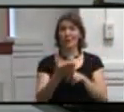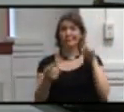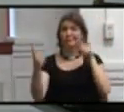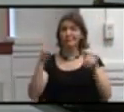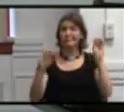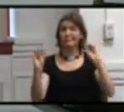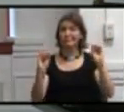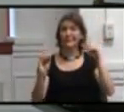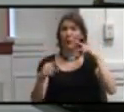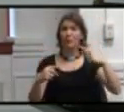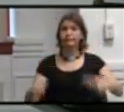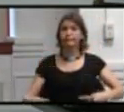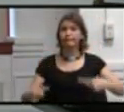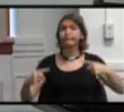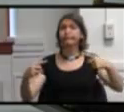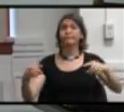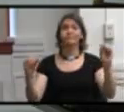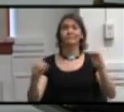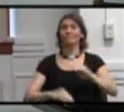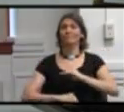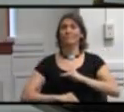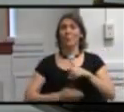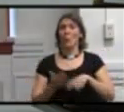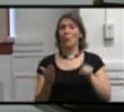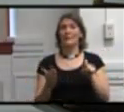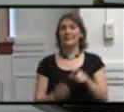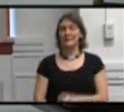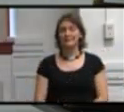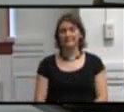contracts for a roller that met our specifications.